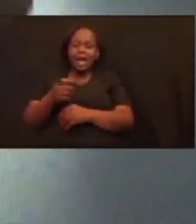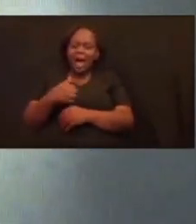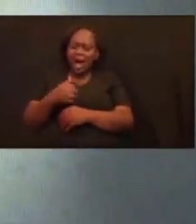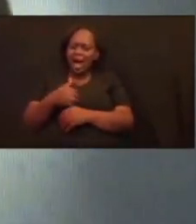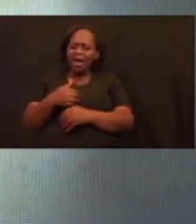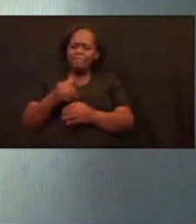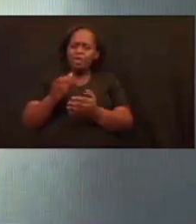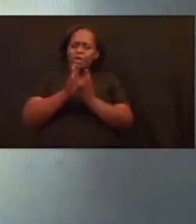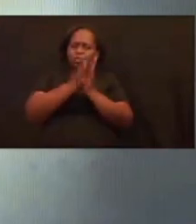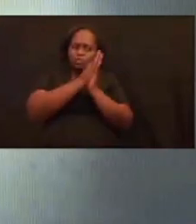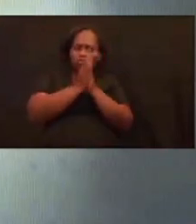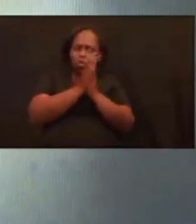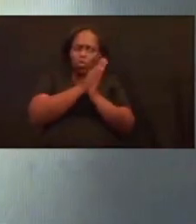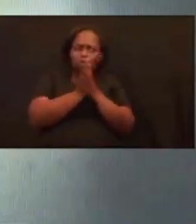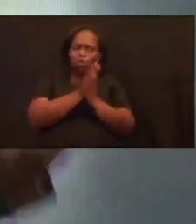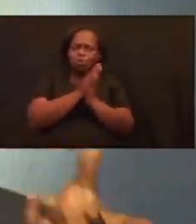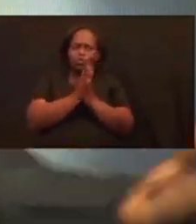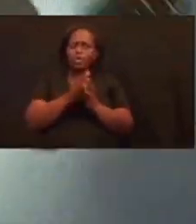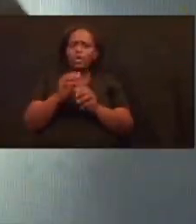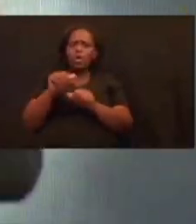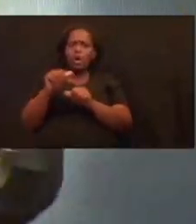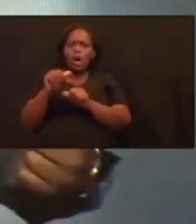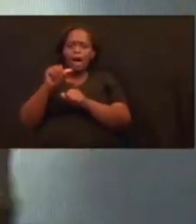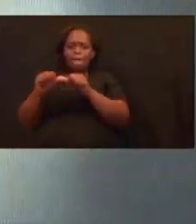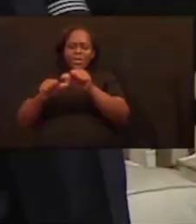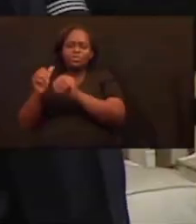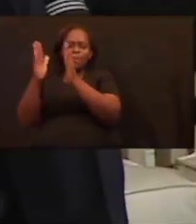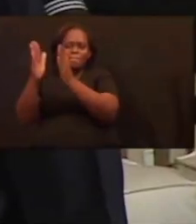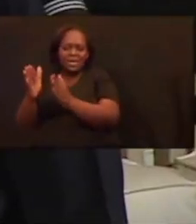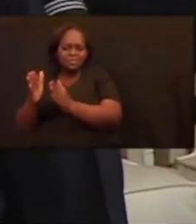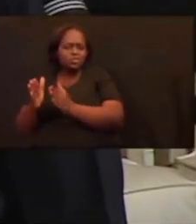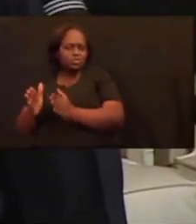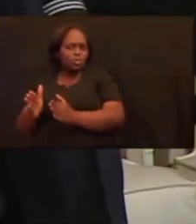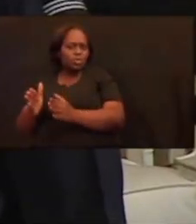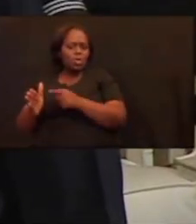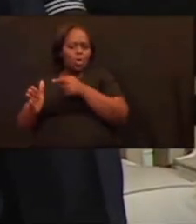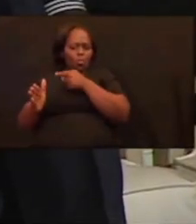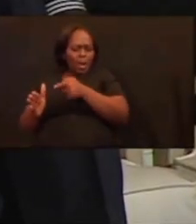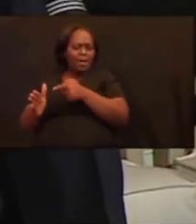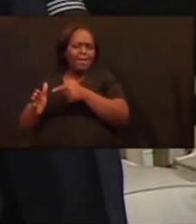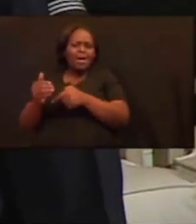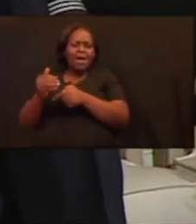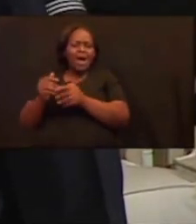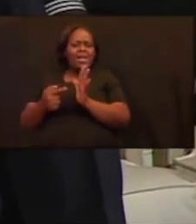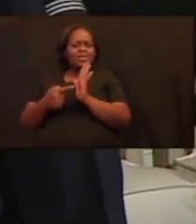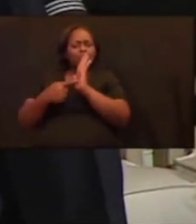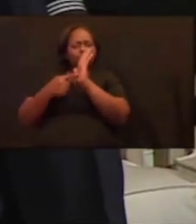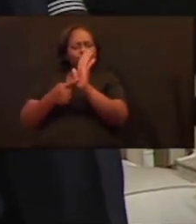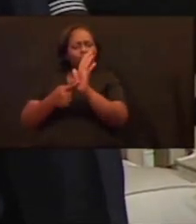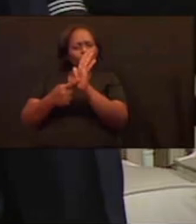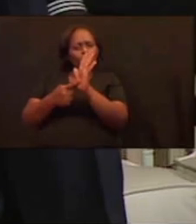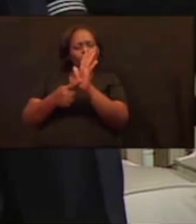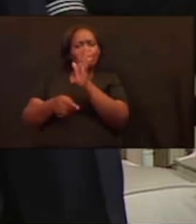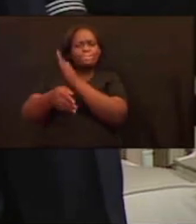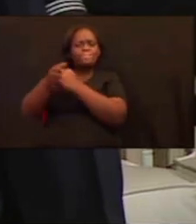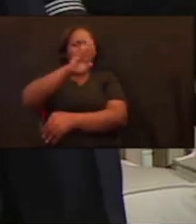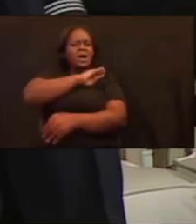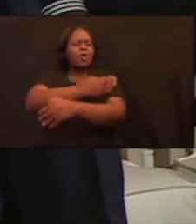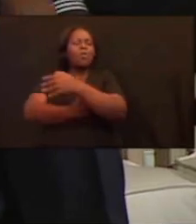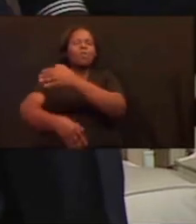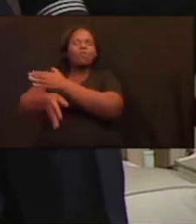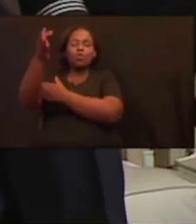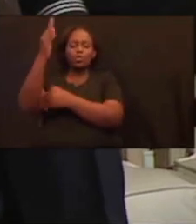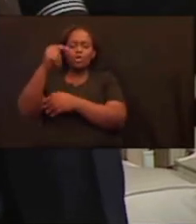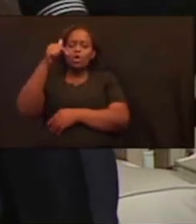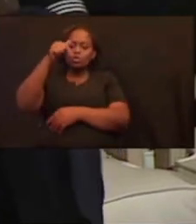blessed and lifted by God. An individual must embody what it means to carry the miracle working power of God. Today we are